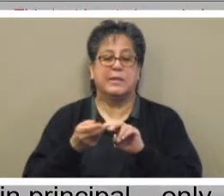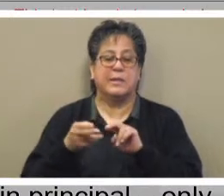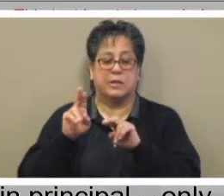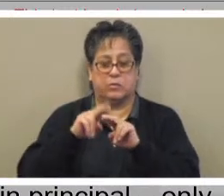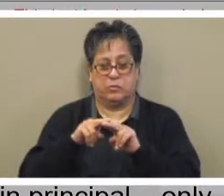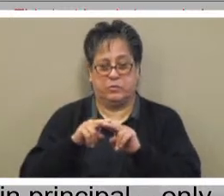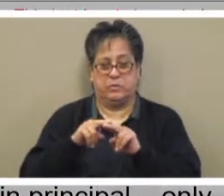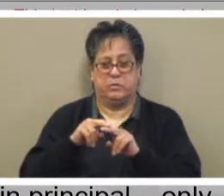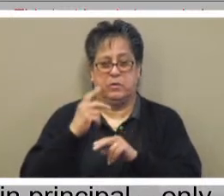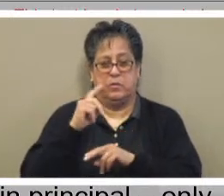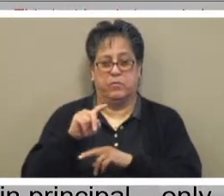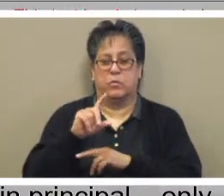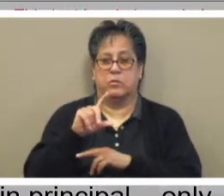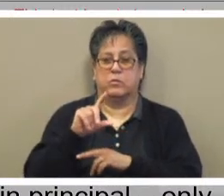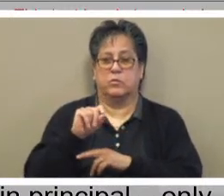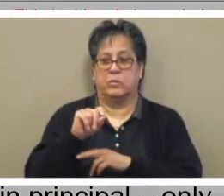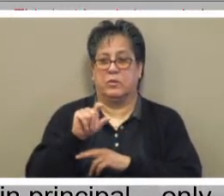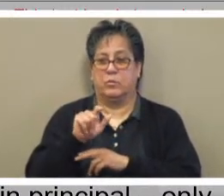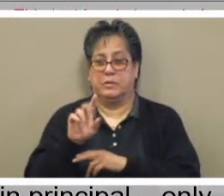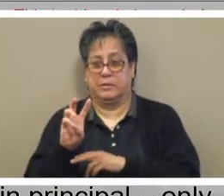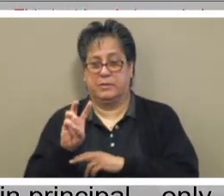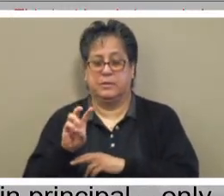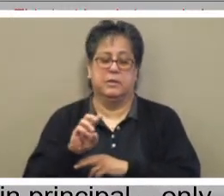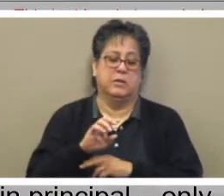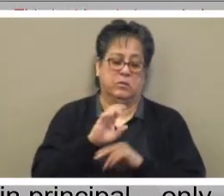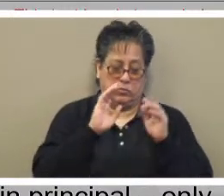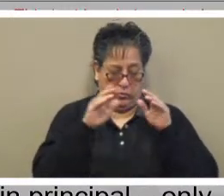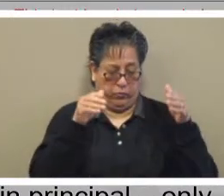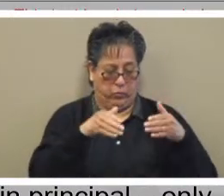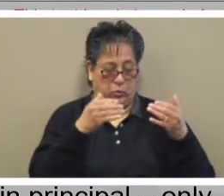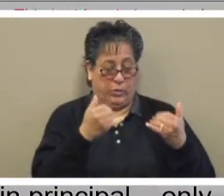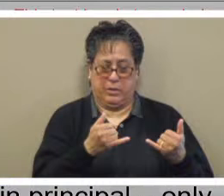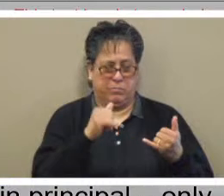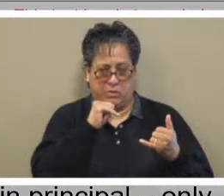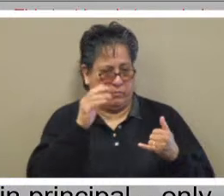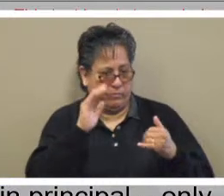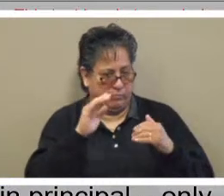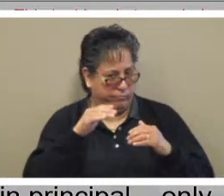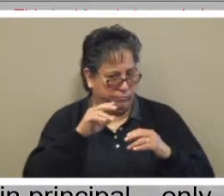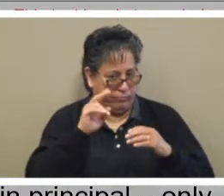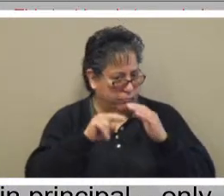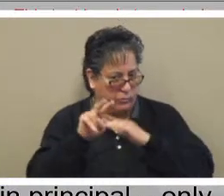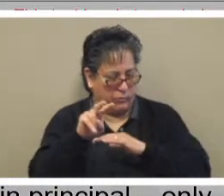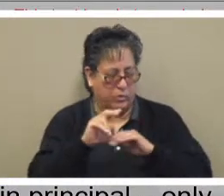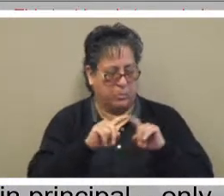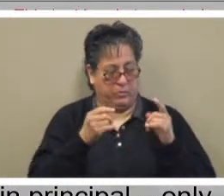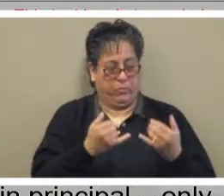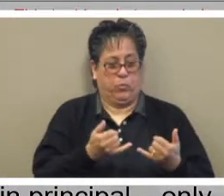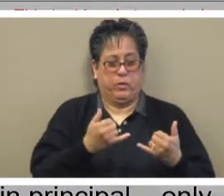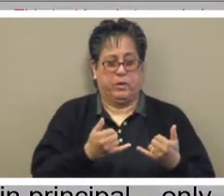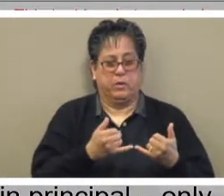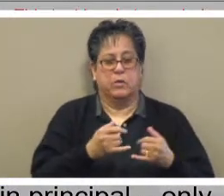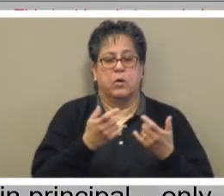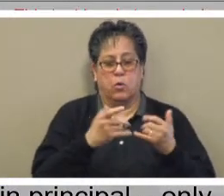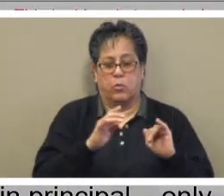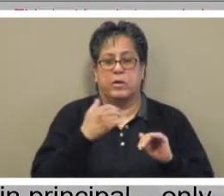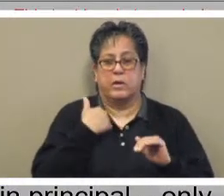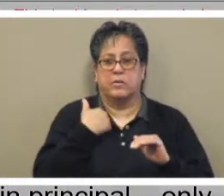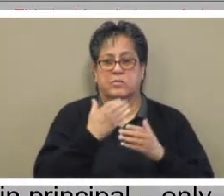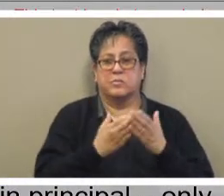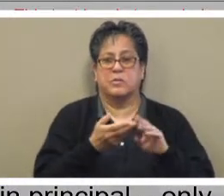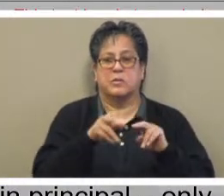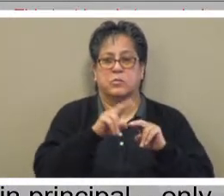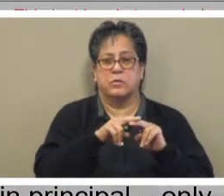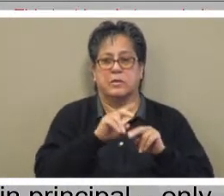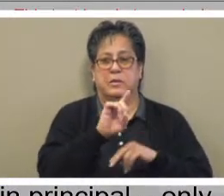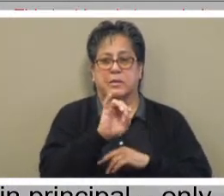year. And so, again, just focusing on existing, not even looking ahead to our future issuances, we already have built-in increases on the